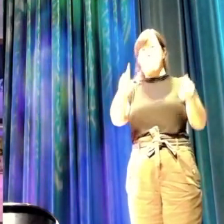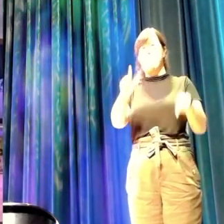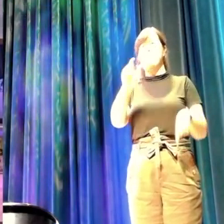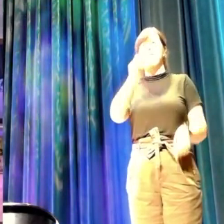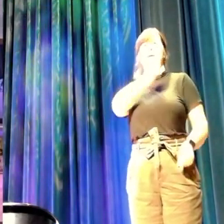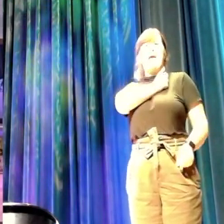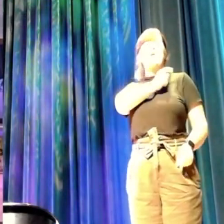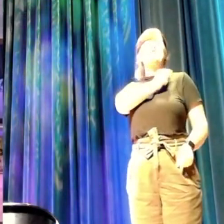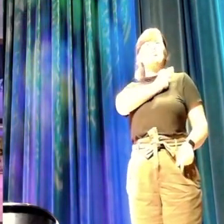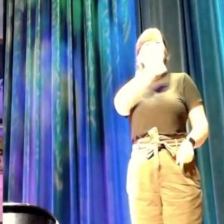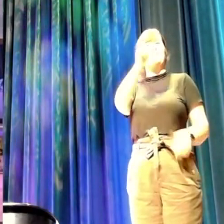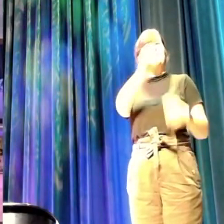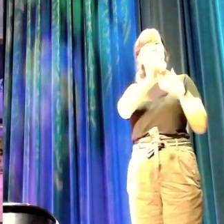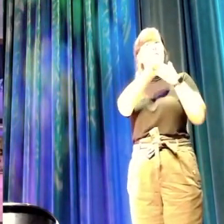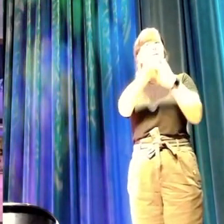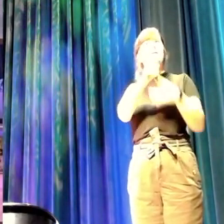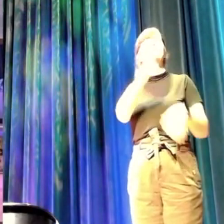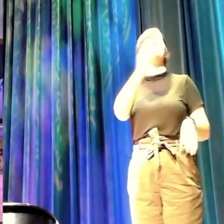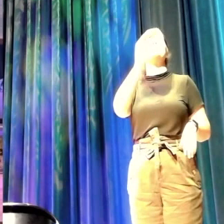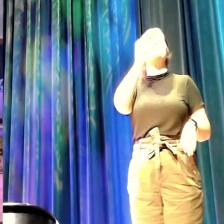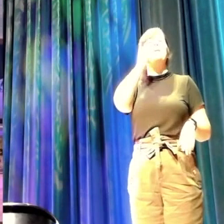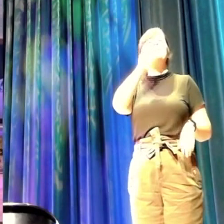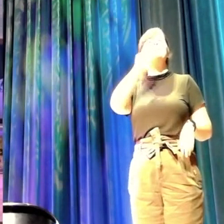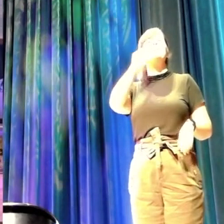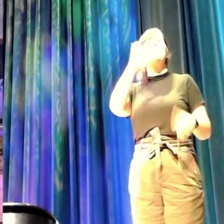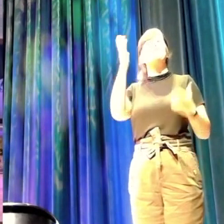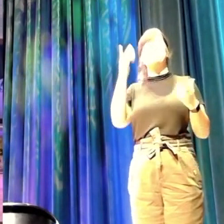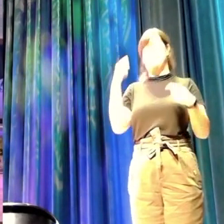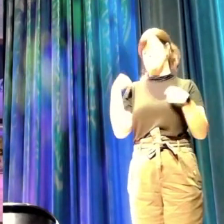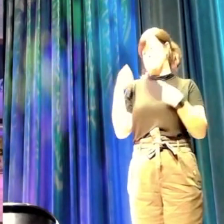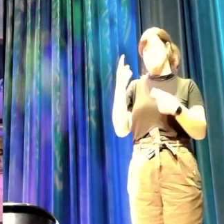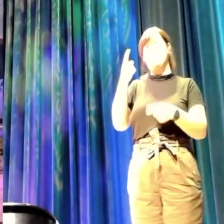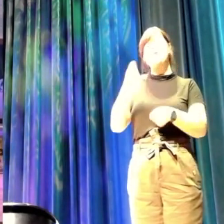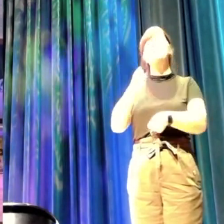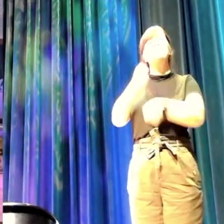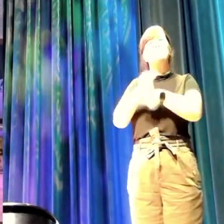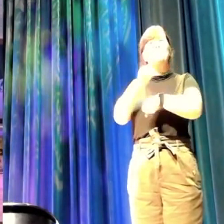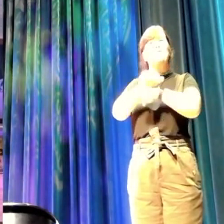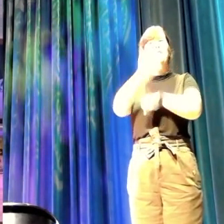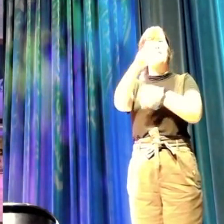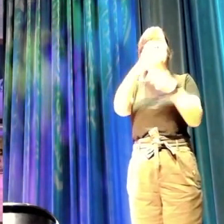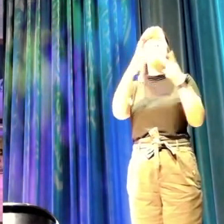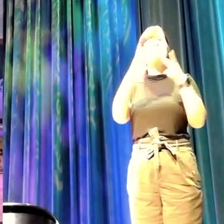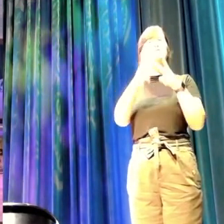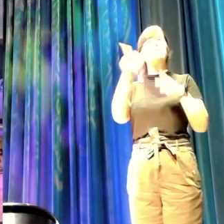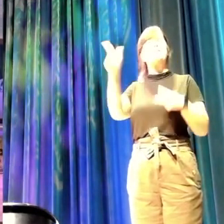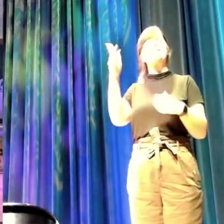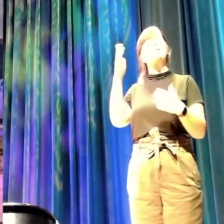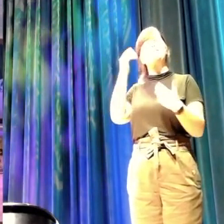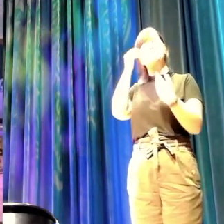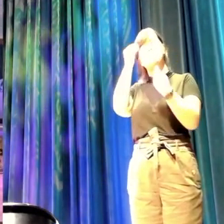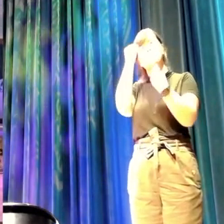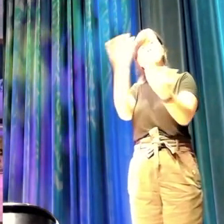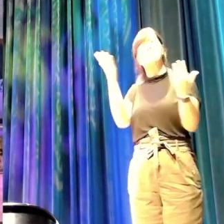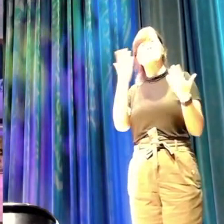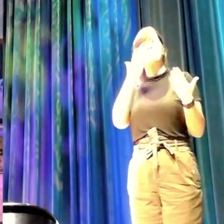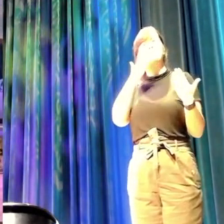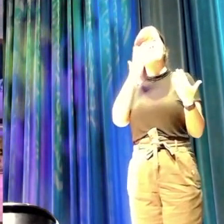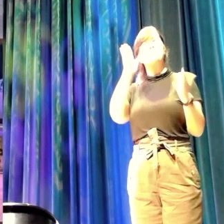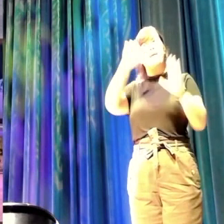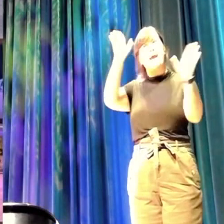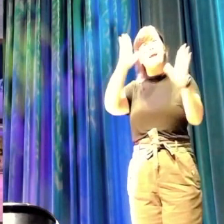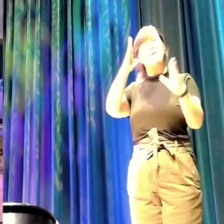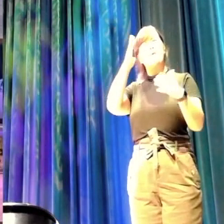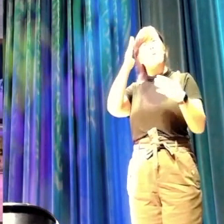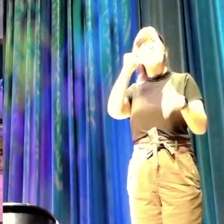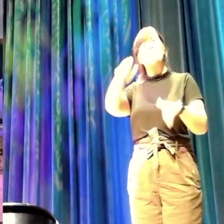of blind and deaf services for the state of Alabama for the past year. He sends his well wishes, and he wanted to let you all know that he